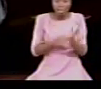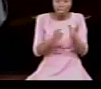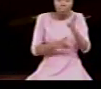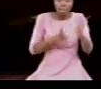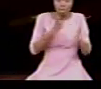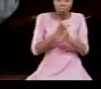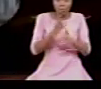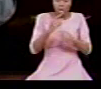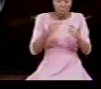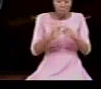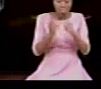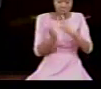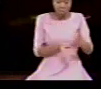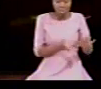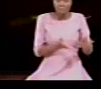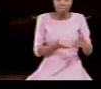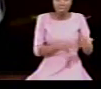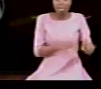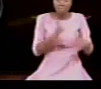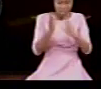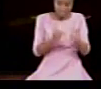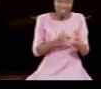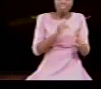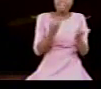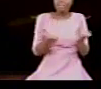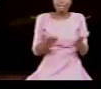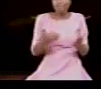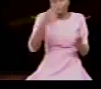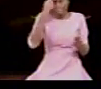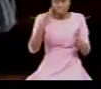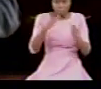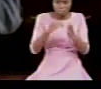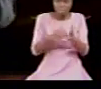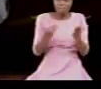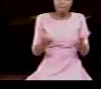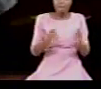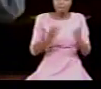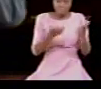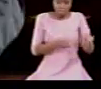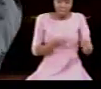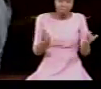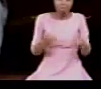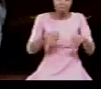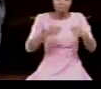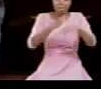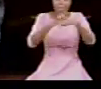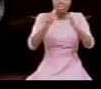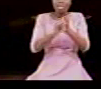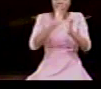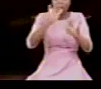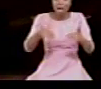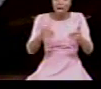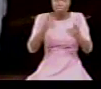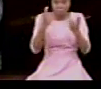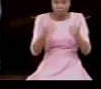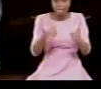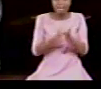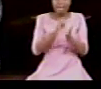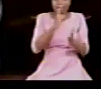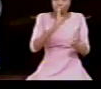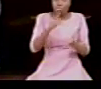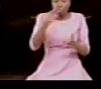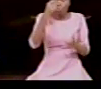you die, you leave everything because you met them here. You die and go empty. That's how we came. That's the fact you must know